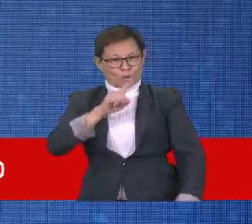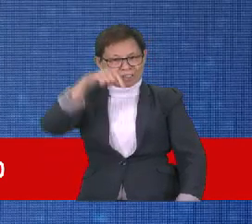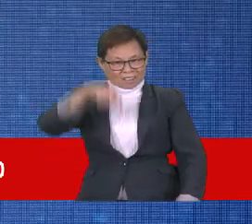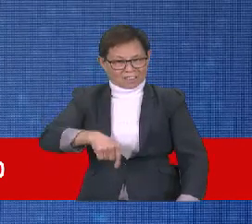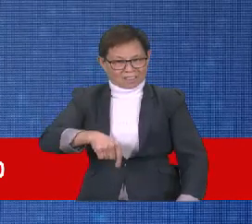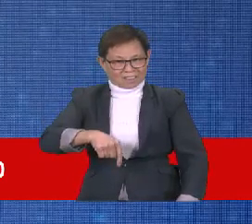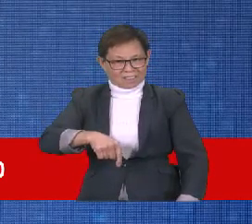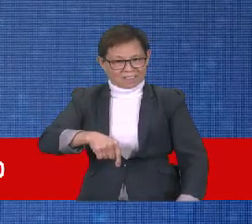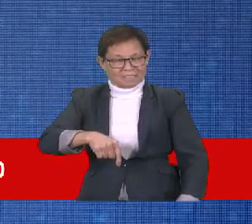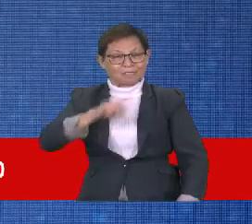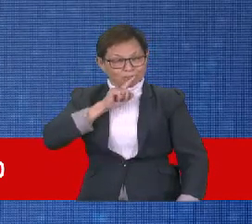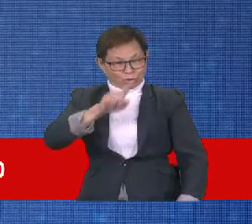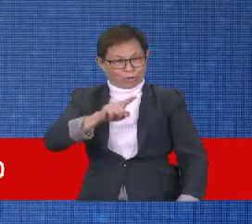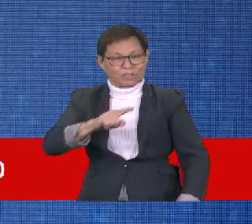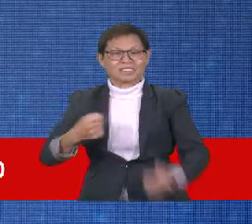the desired support.